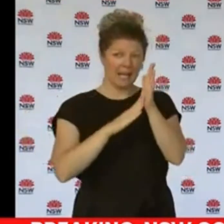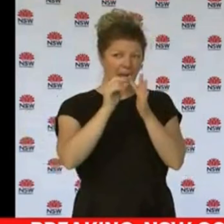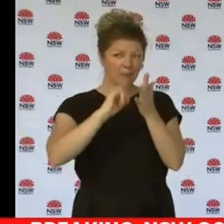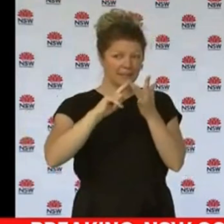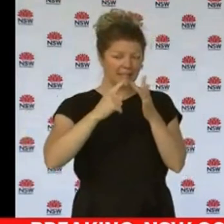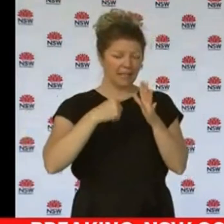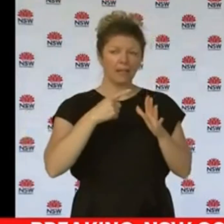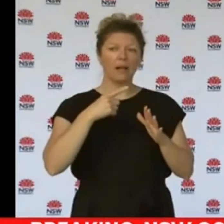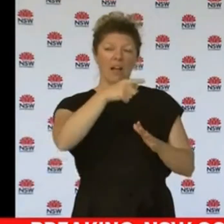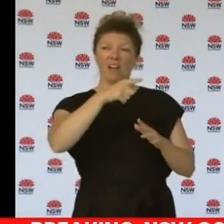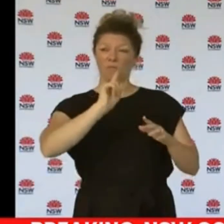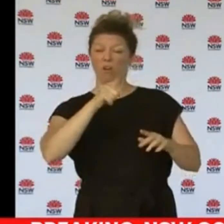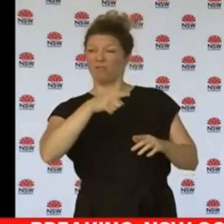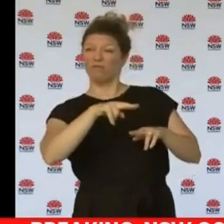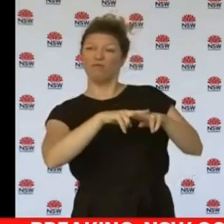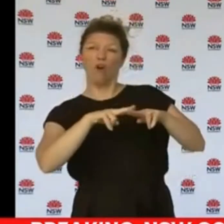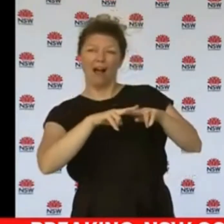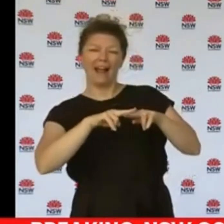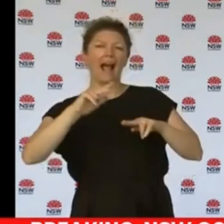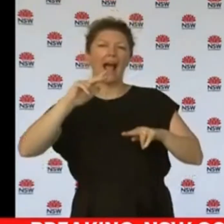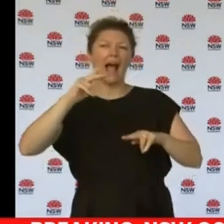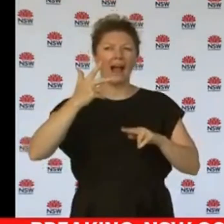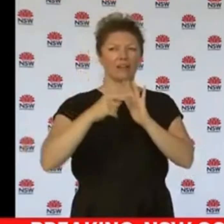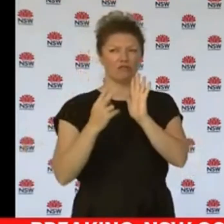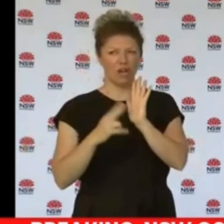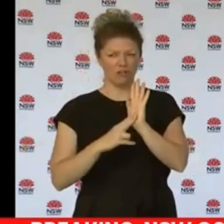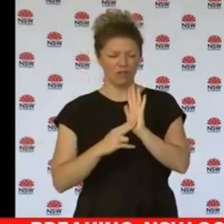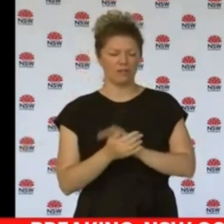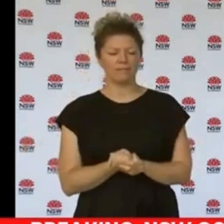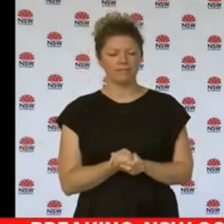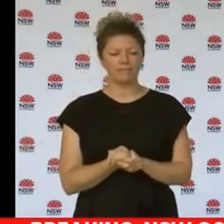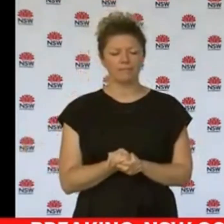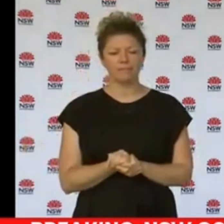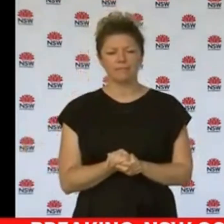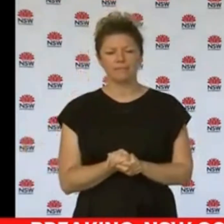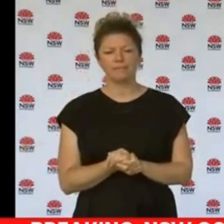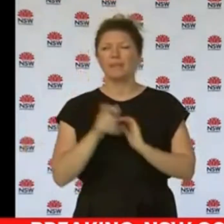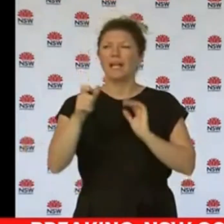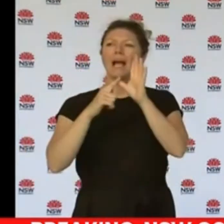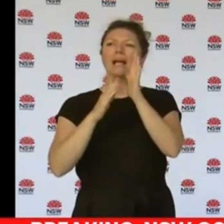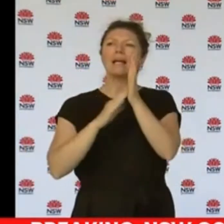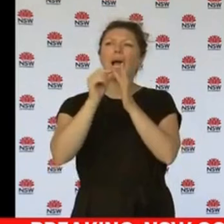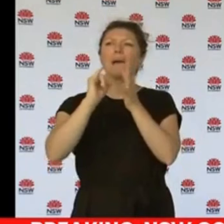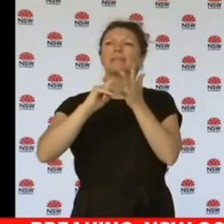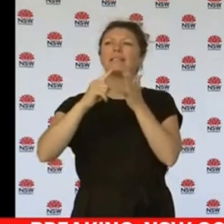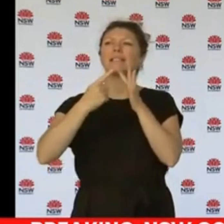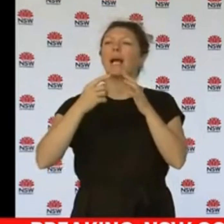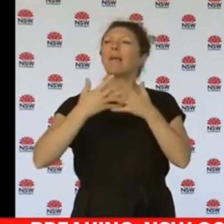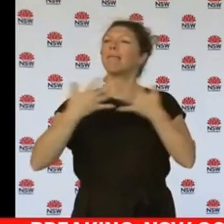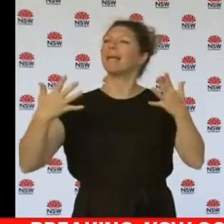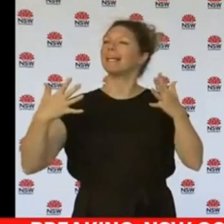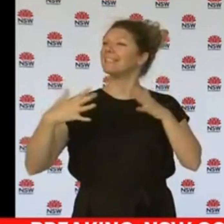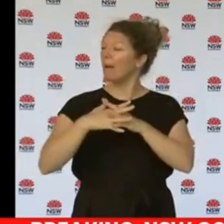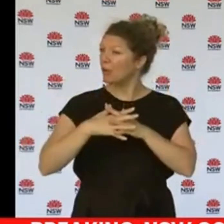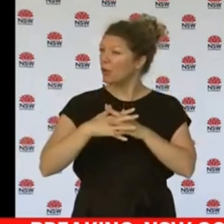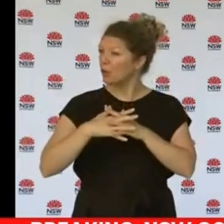Beamish Street, Campsie, on Friday the 8th of January from 12 to 12:30pm. And Campsie, Big W